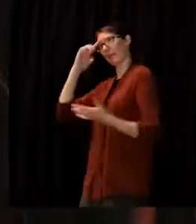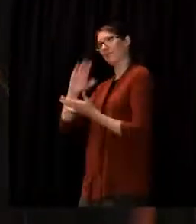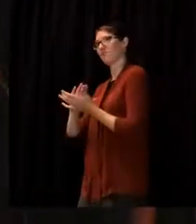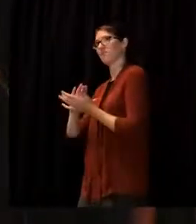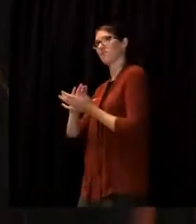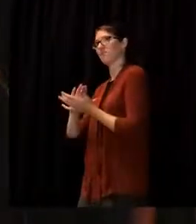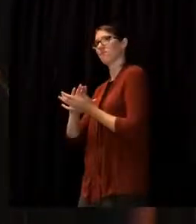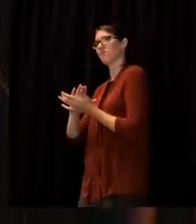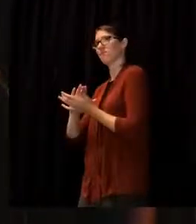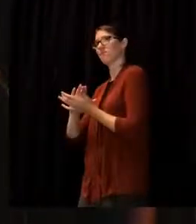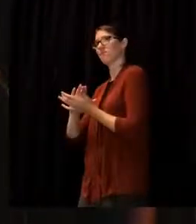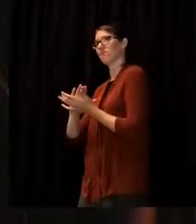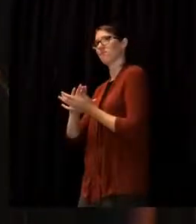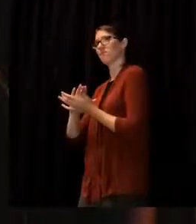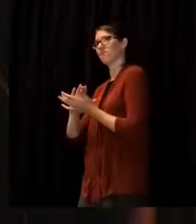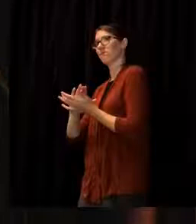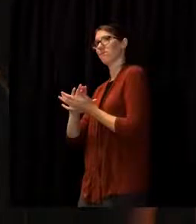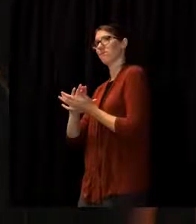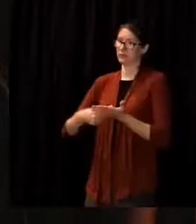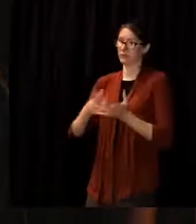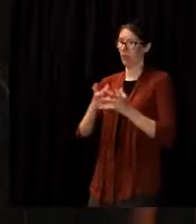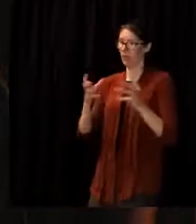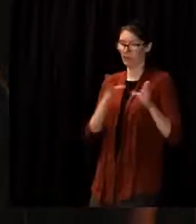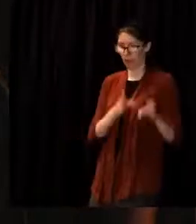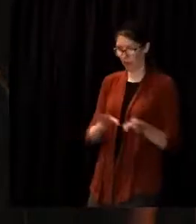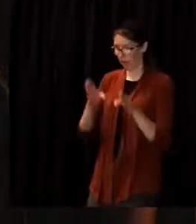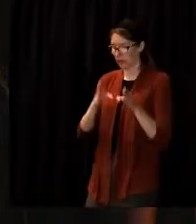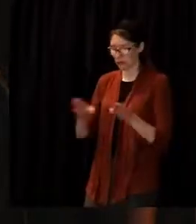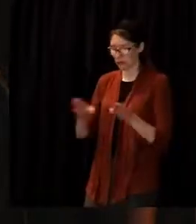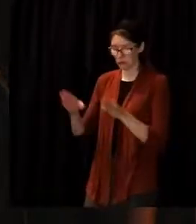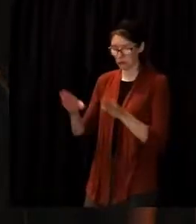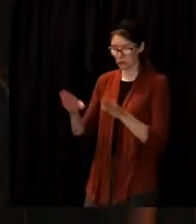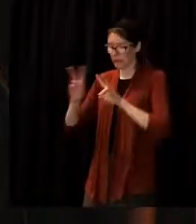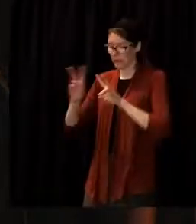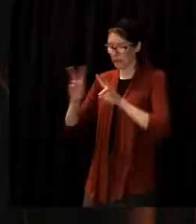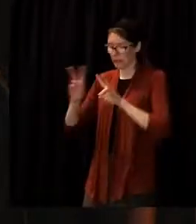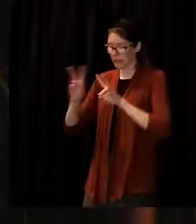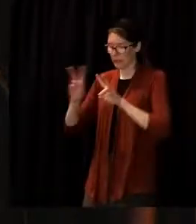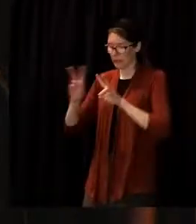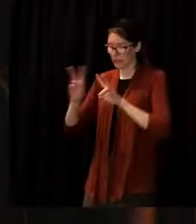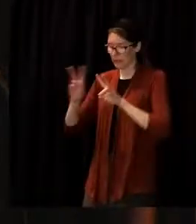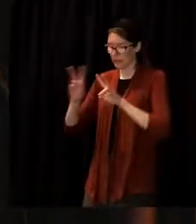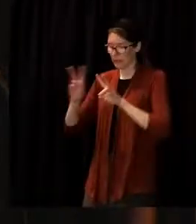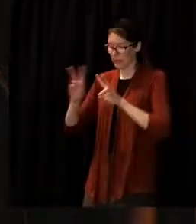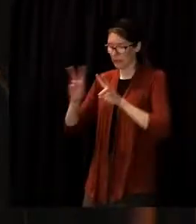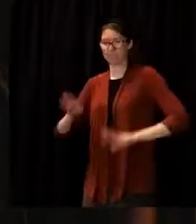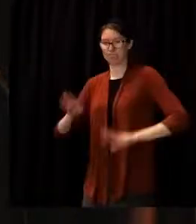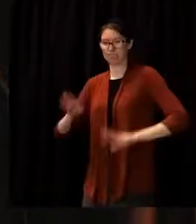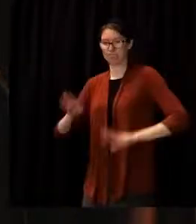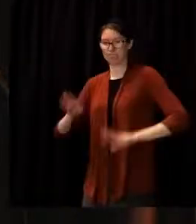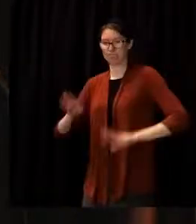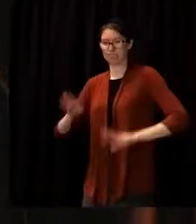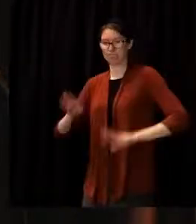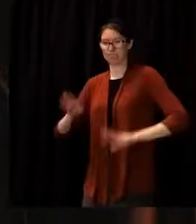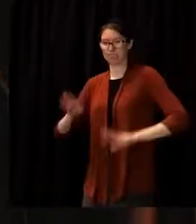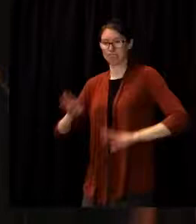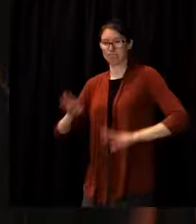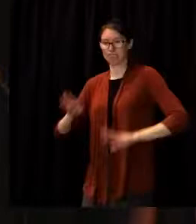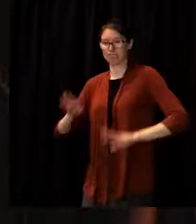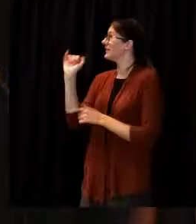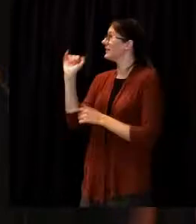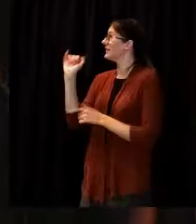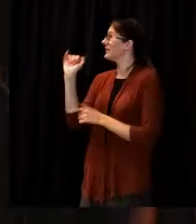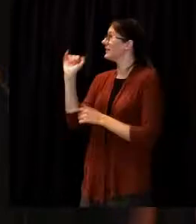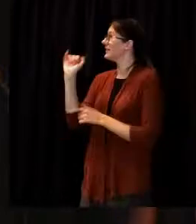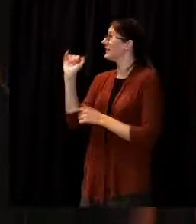Now, I've spoken a lot about the plans, what it is and some of the specifics of what we want to do. And you all are very well aware, Jack, I'm